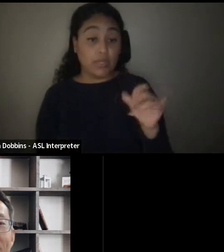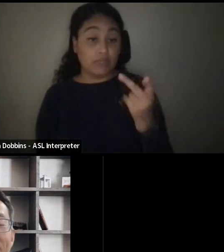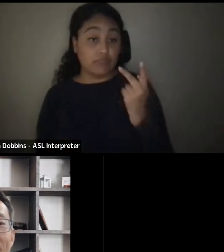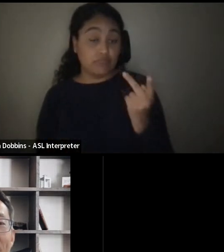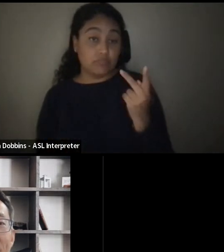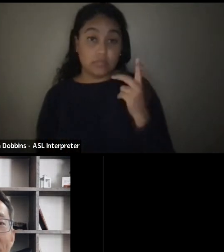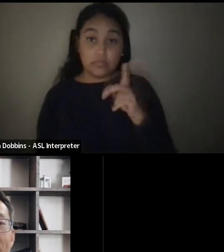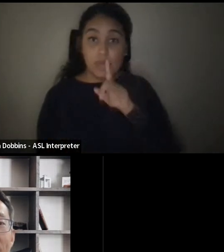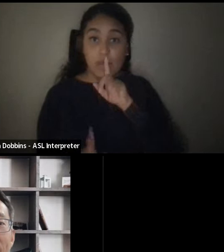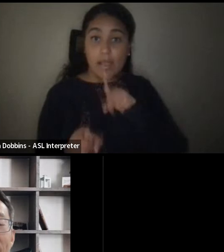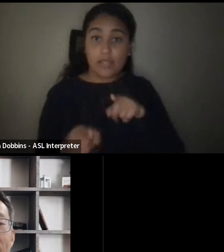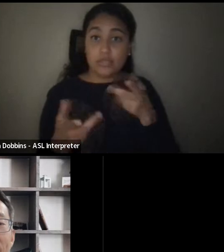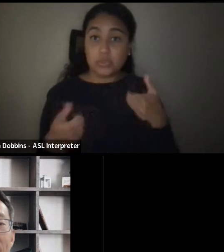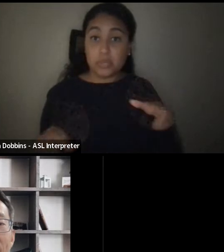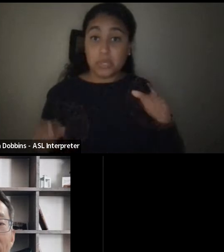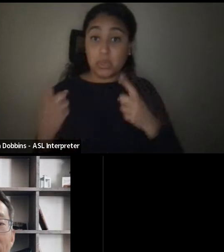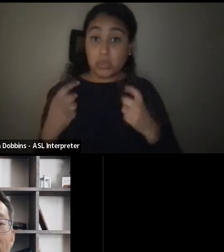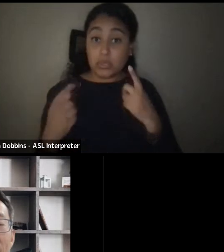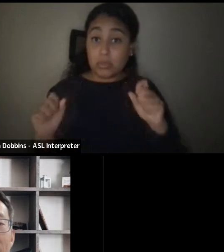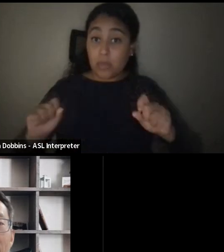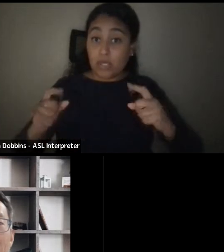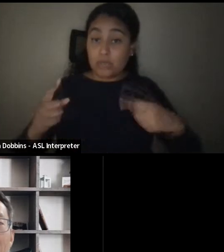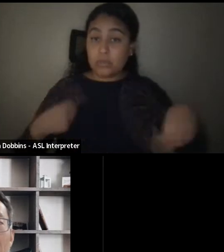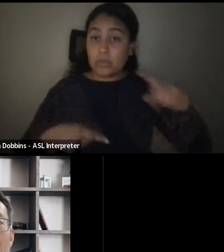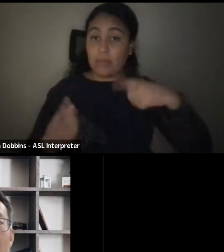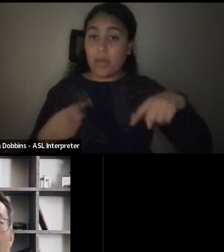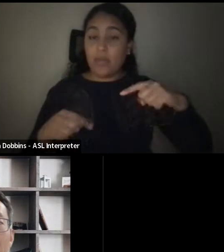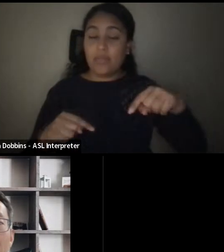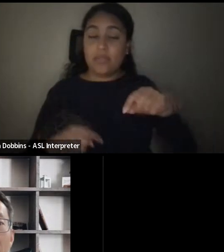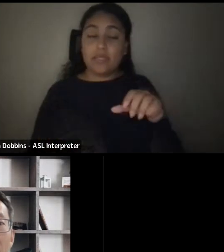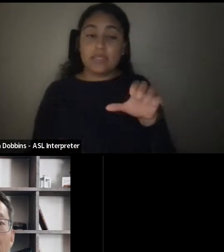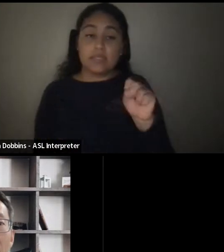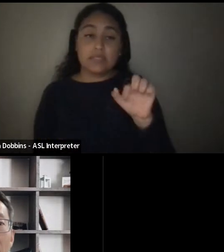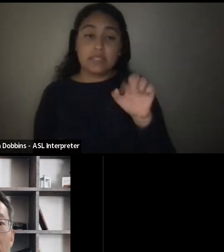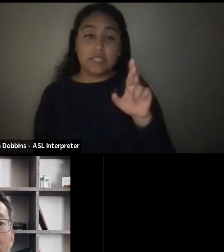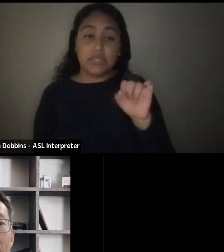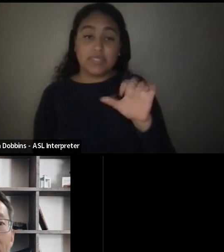questions that you may have around the Series C issuance.